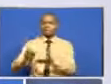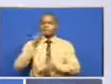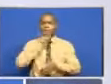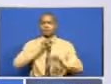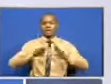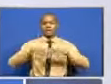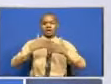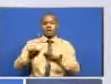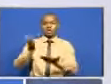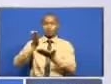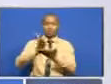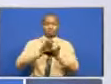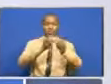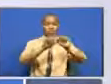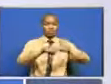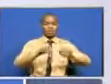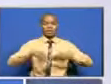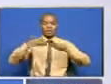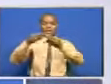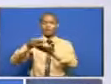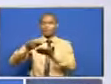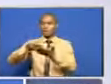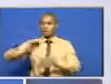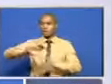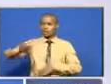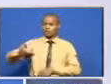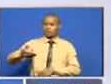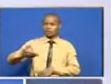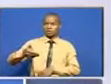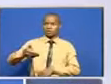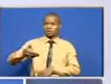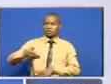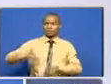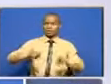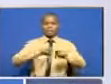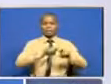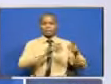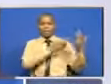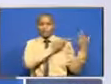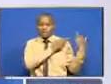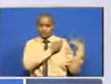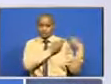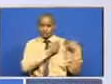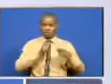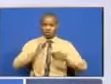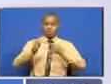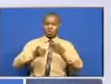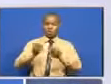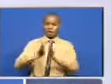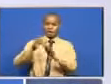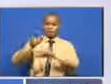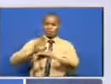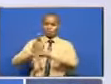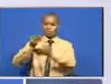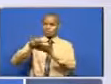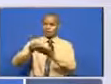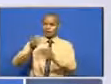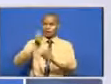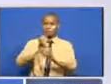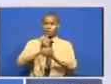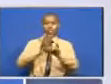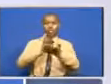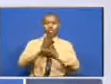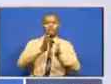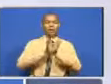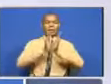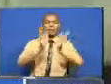more capacity to our counties to discharge their mandate in terms of ensuring proper public